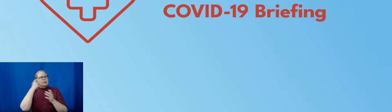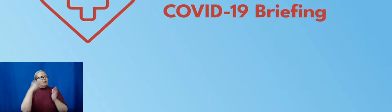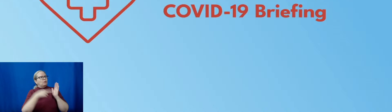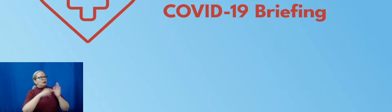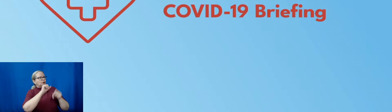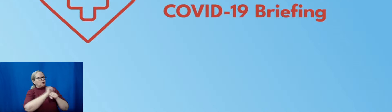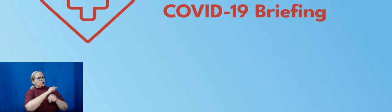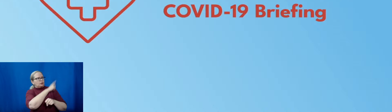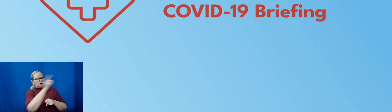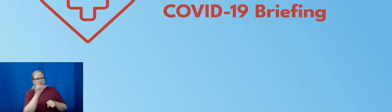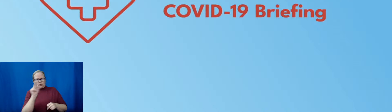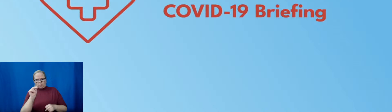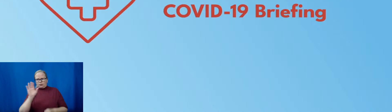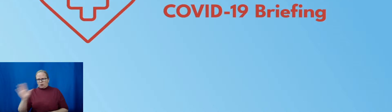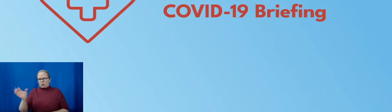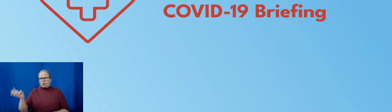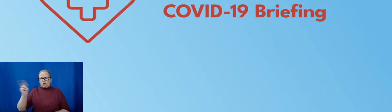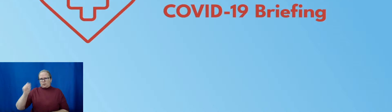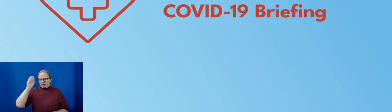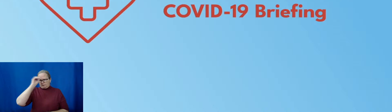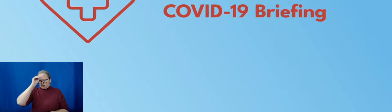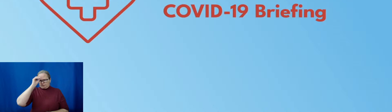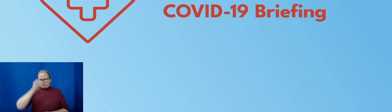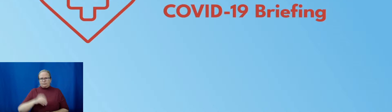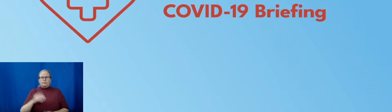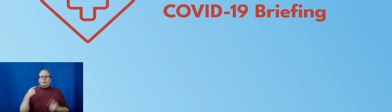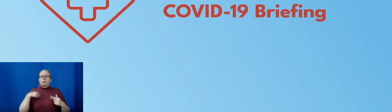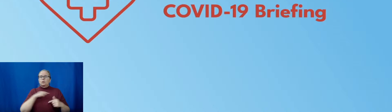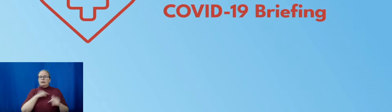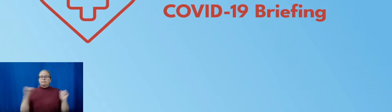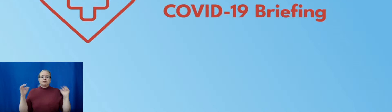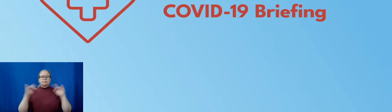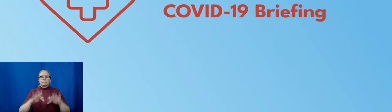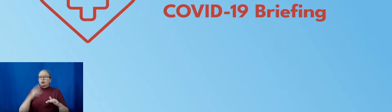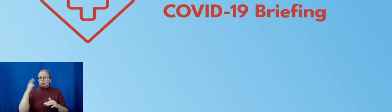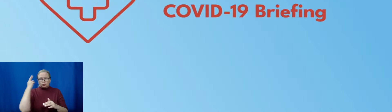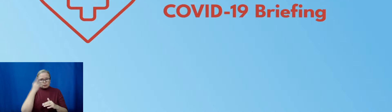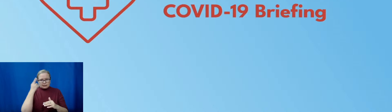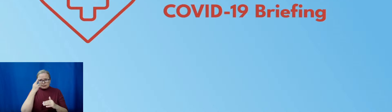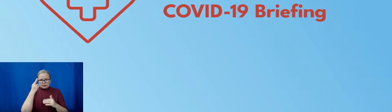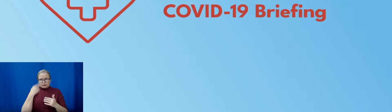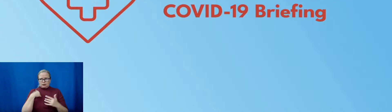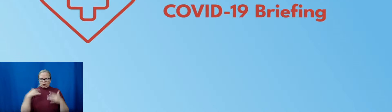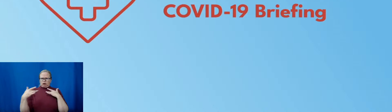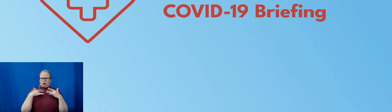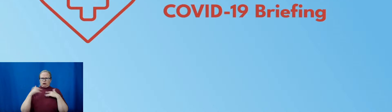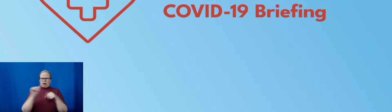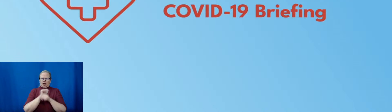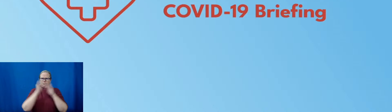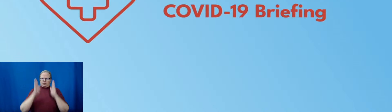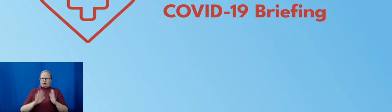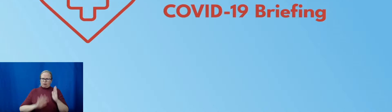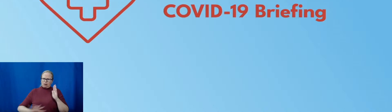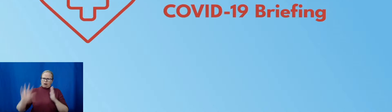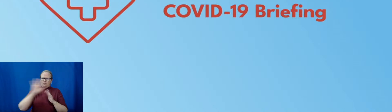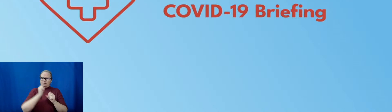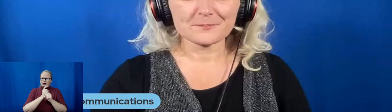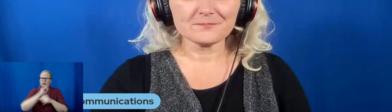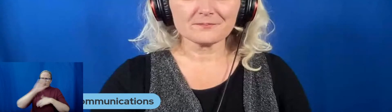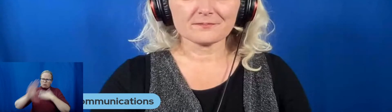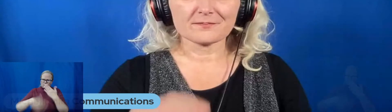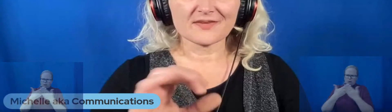Albertans, attempting to ensure that everyone in the province has access to as much information concerning COVID-19 in Alberta as possible.